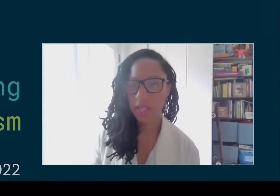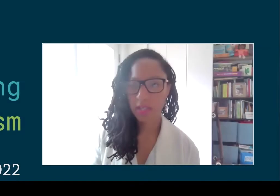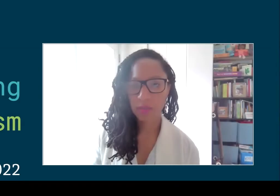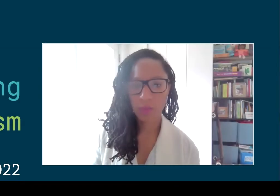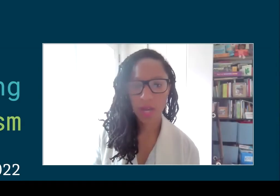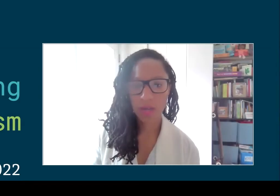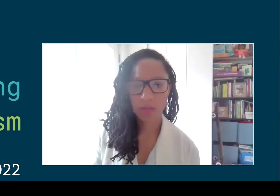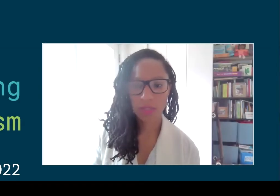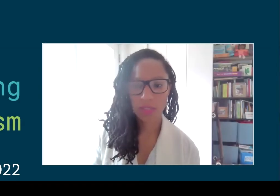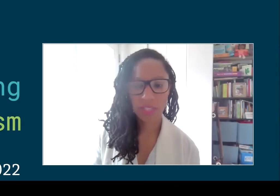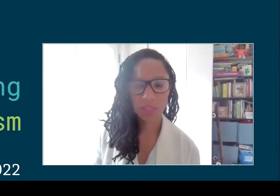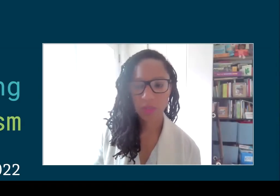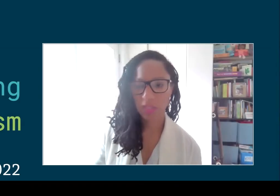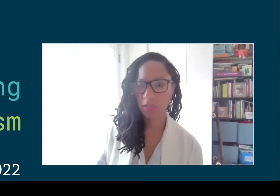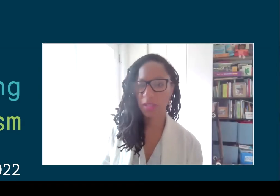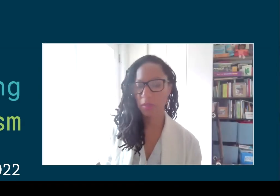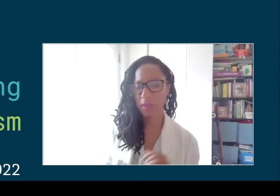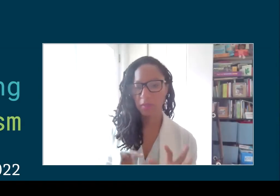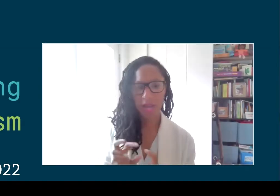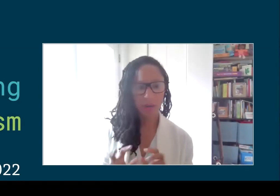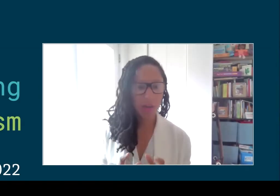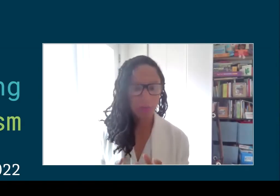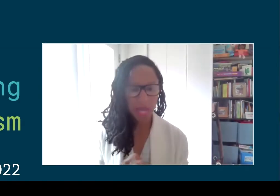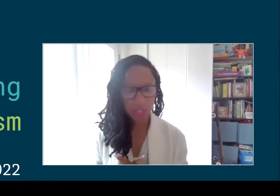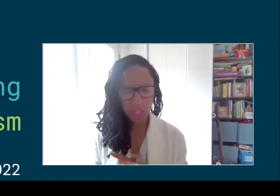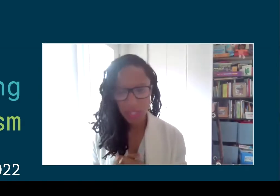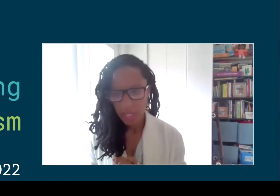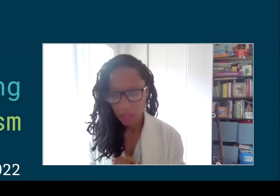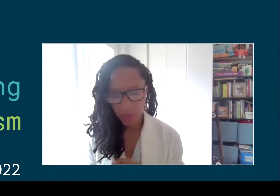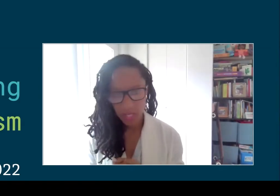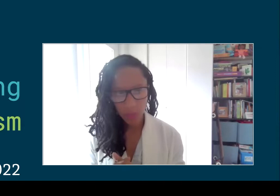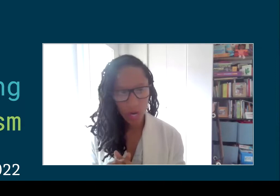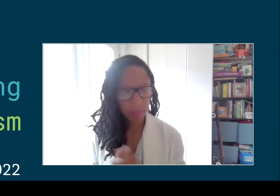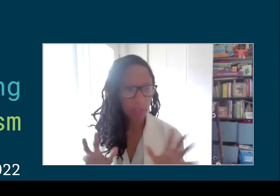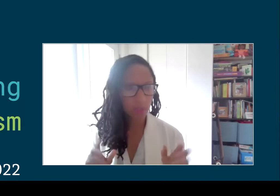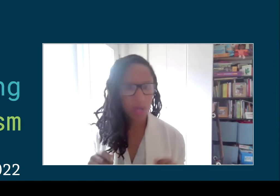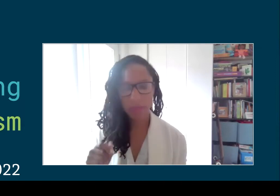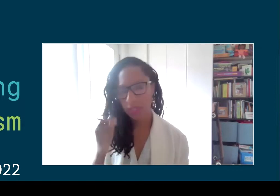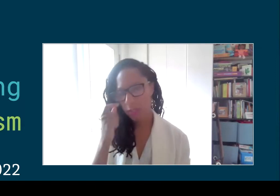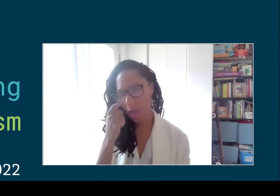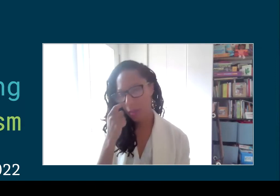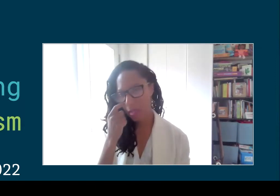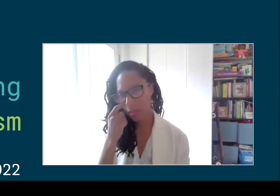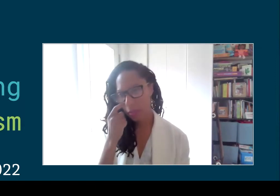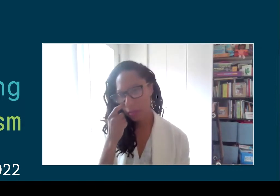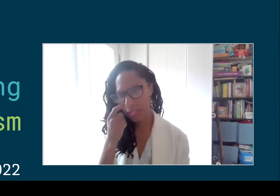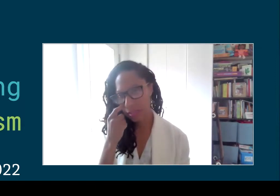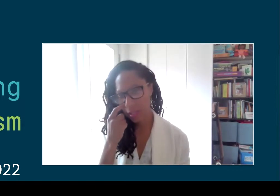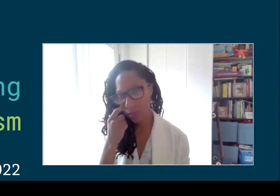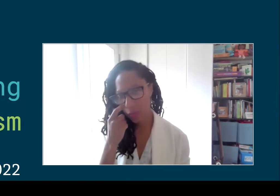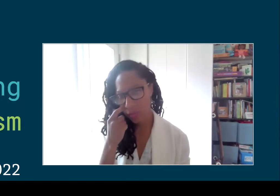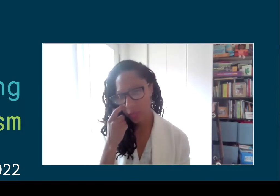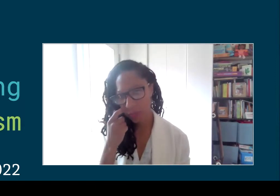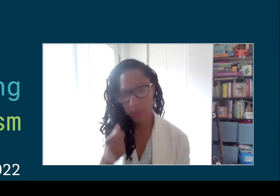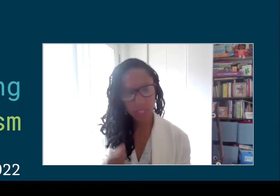You're waiting, and while Stephen and Laura do a little bit of background magic, go ahead and drop a little comment in the chat window. Let